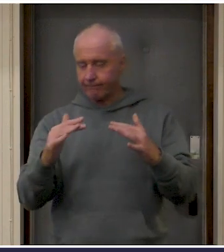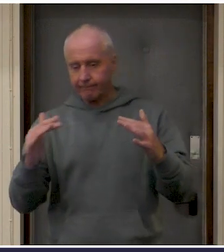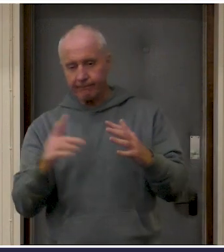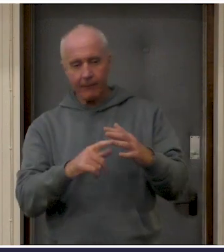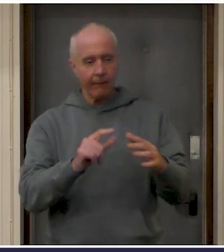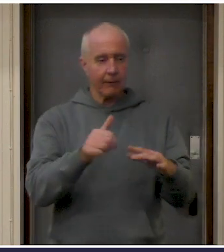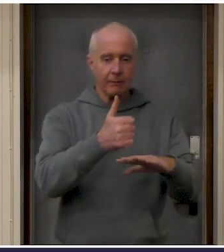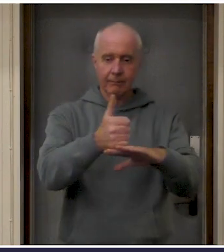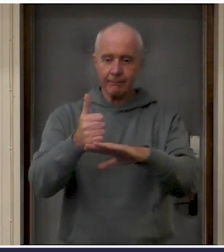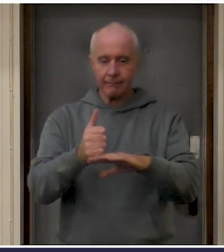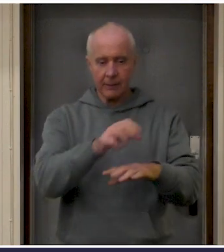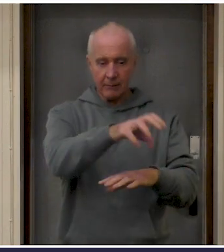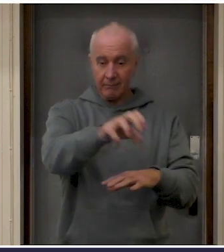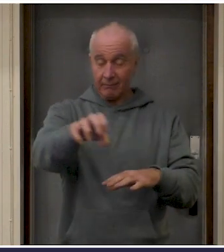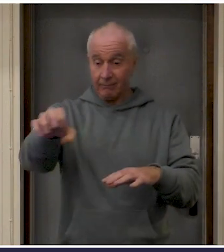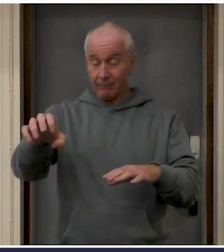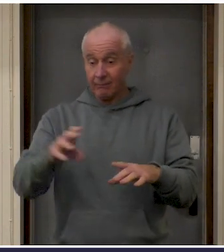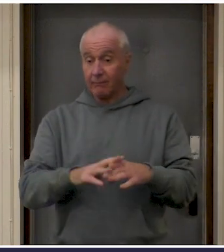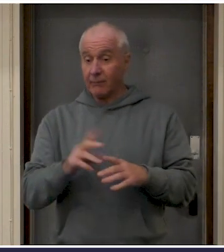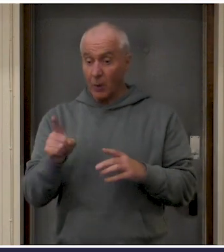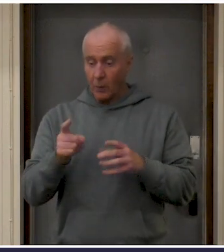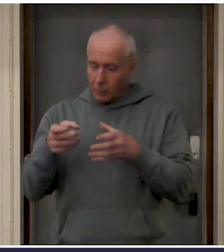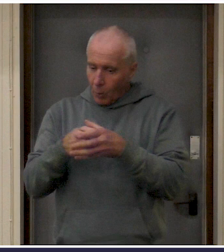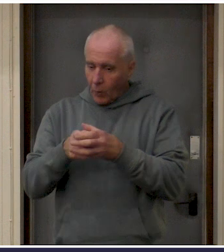this idea, everything is coming back around, and